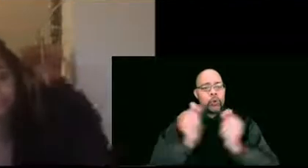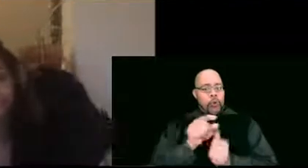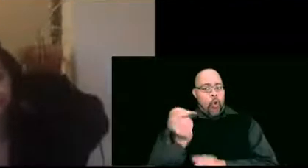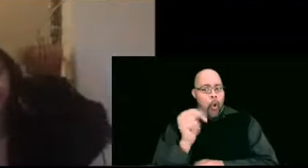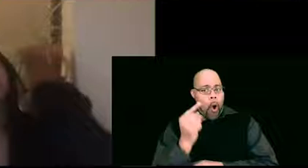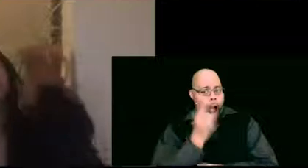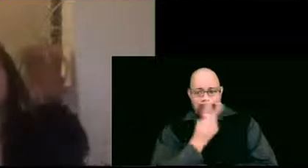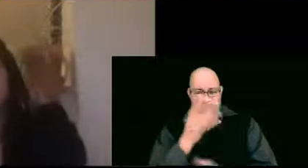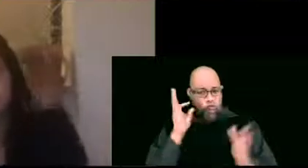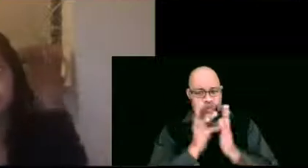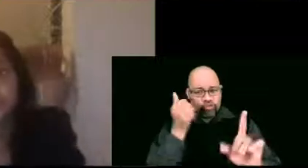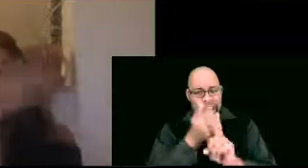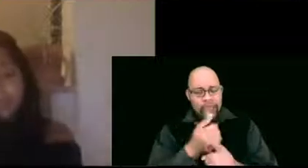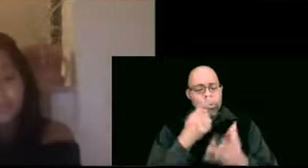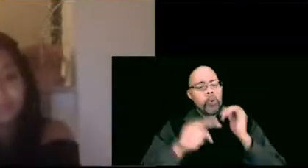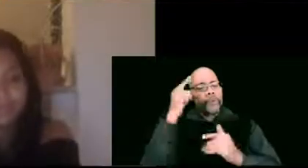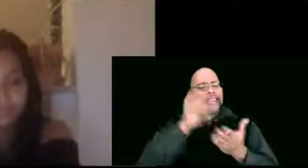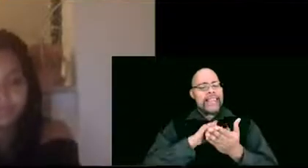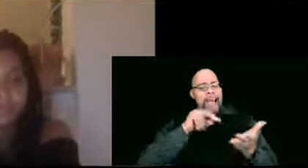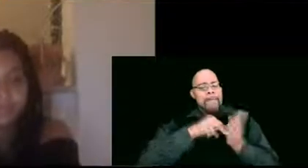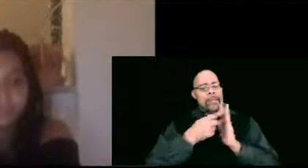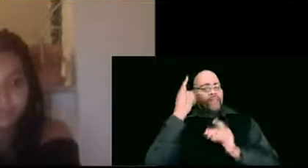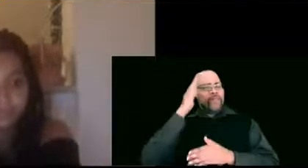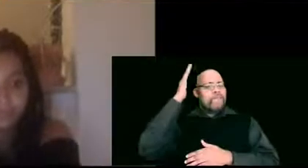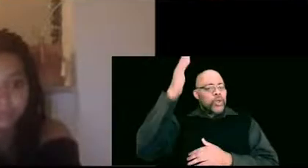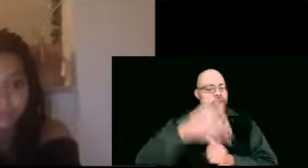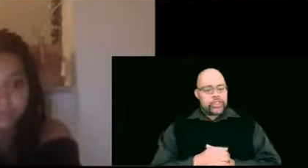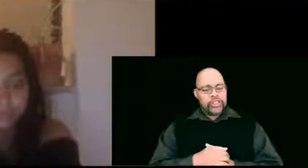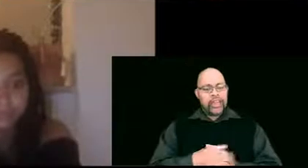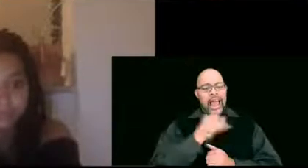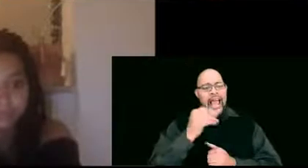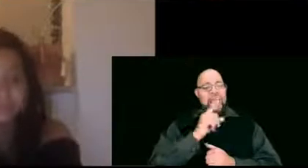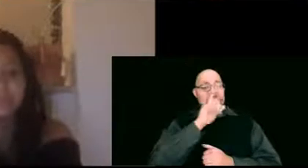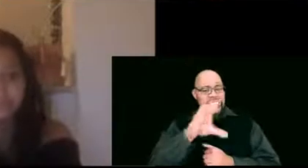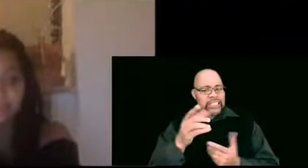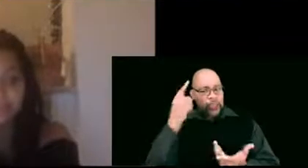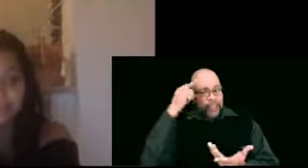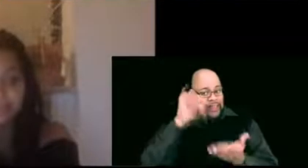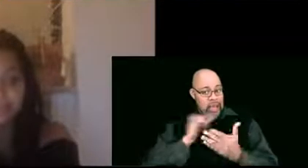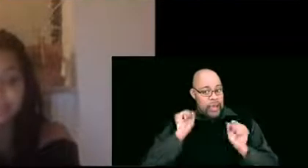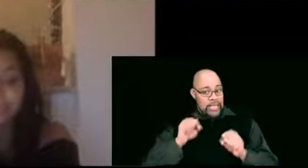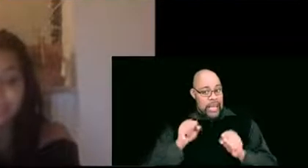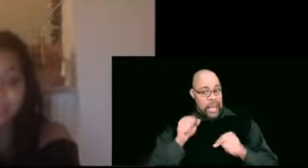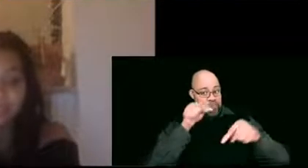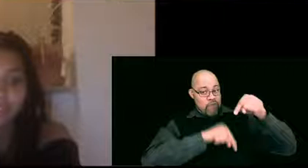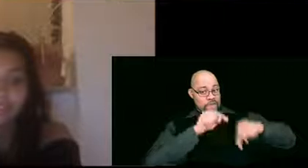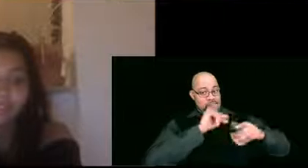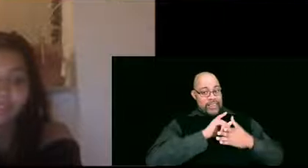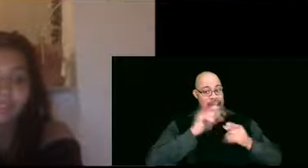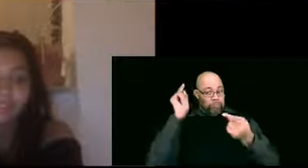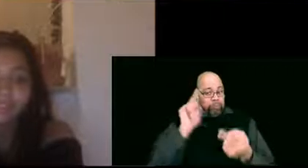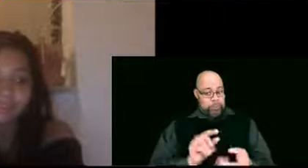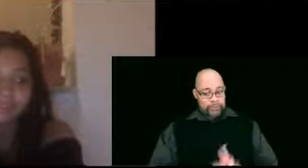the ocean with your own eyes. So what do you think this means for the future? And realistically, do you think that we can reverse